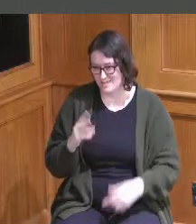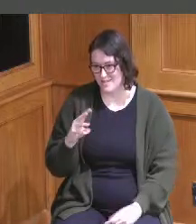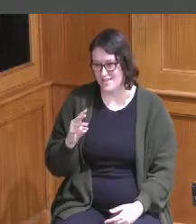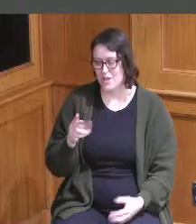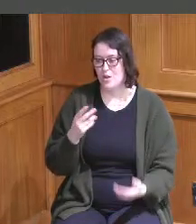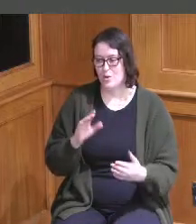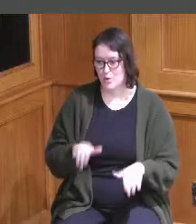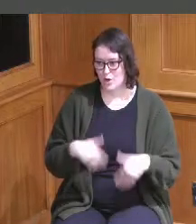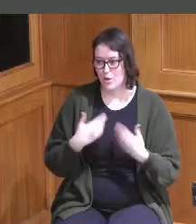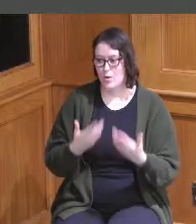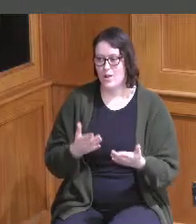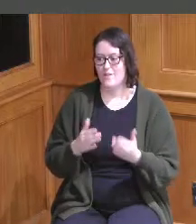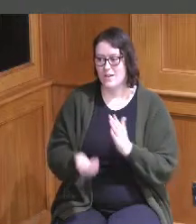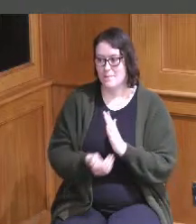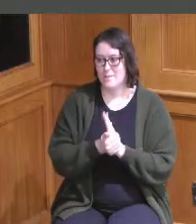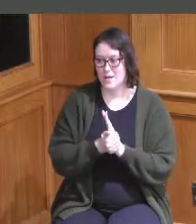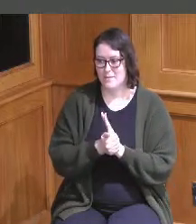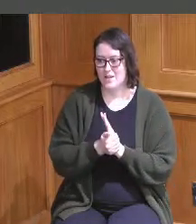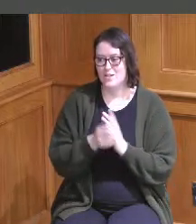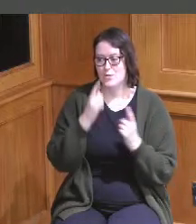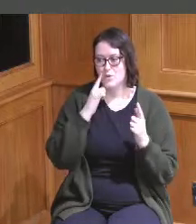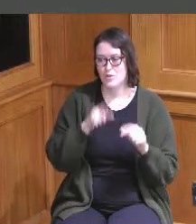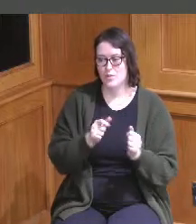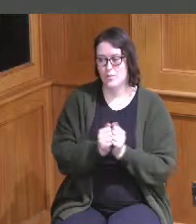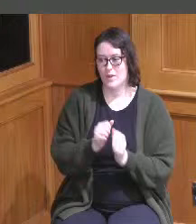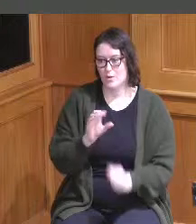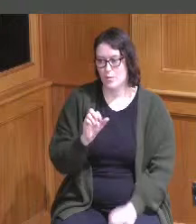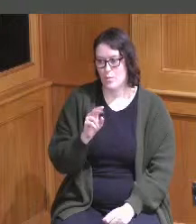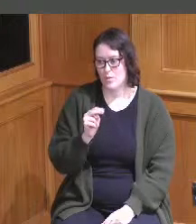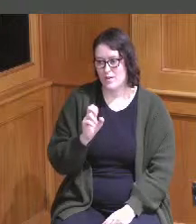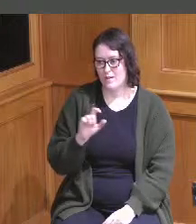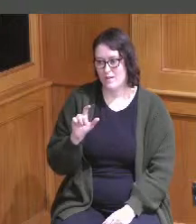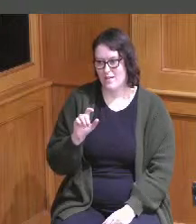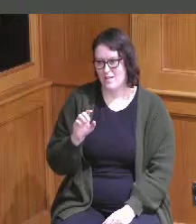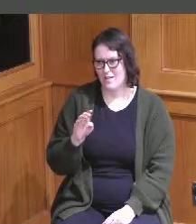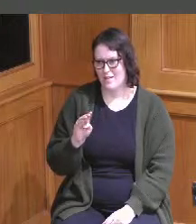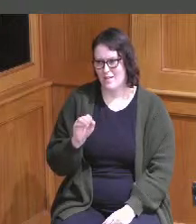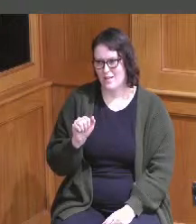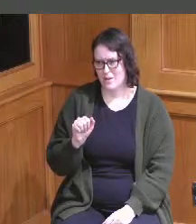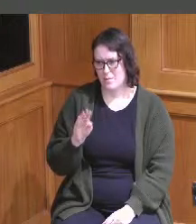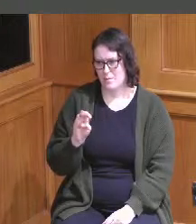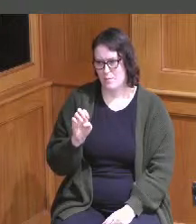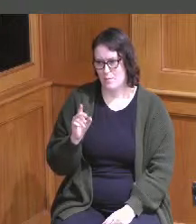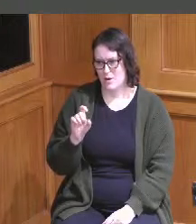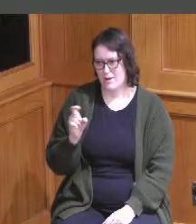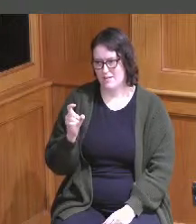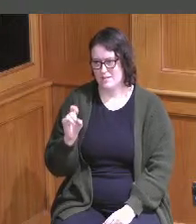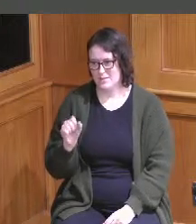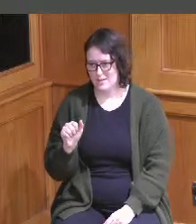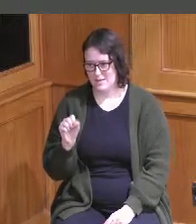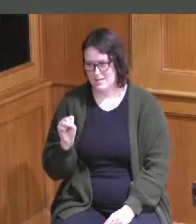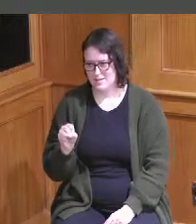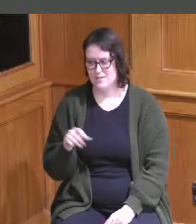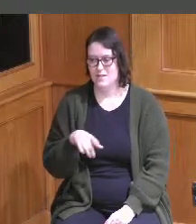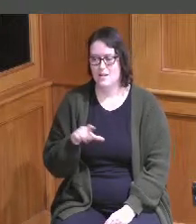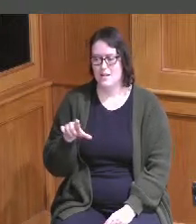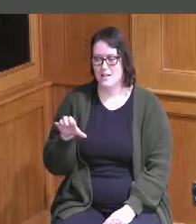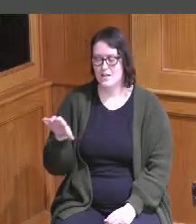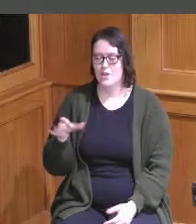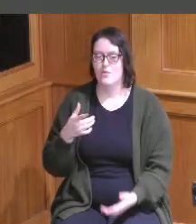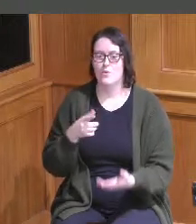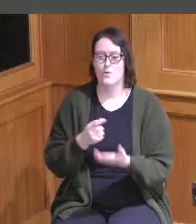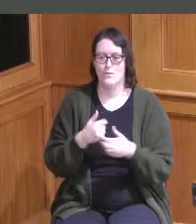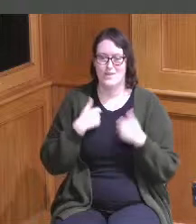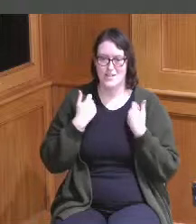2 of an amendment to an agreement with Cornell Abraxas and the Board of County Commissioners through Job and Family Services for residential